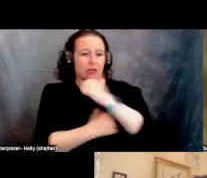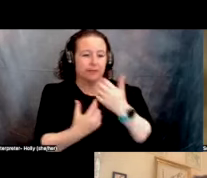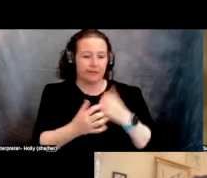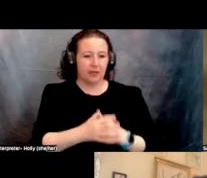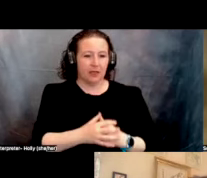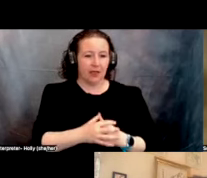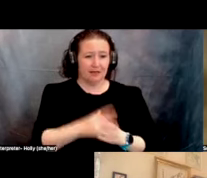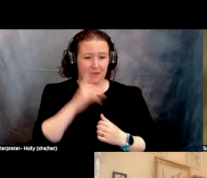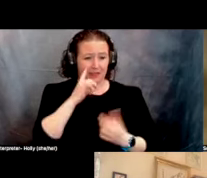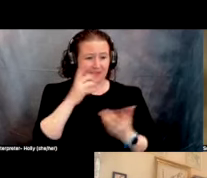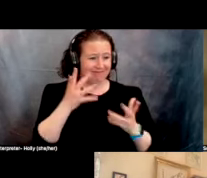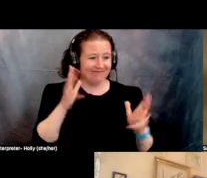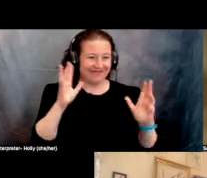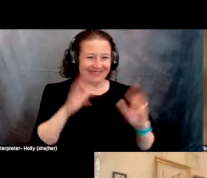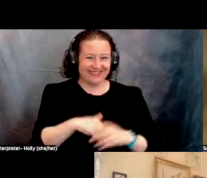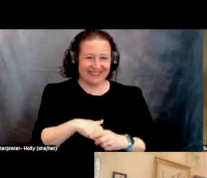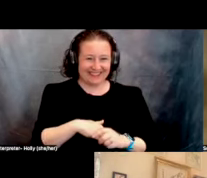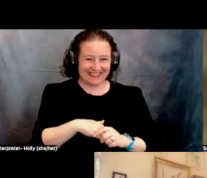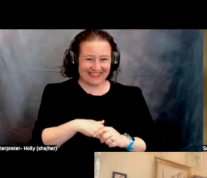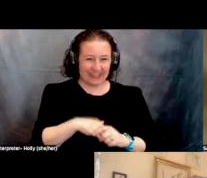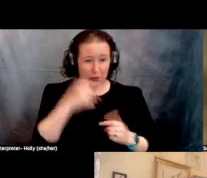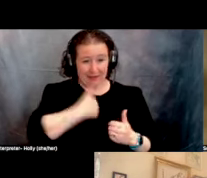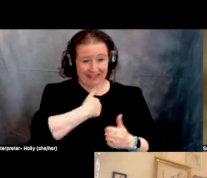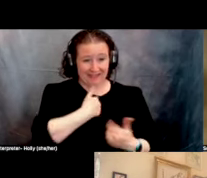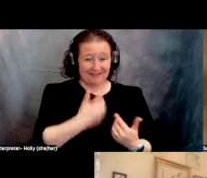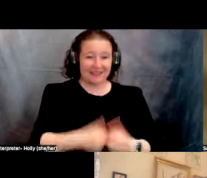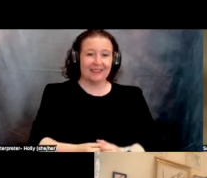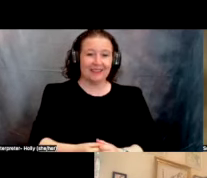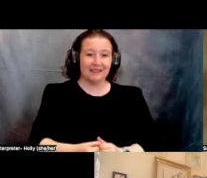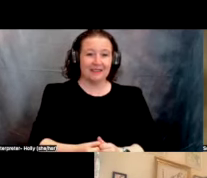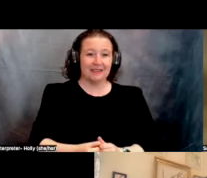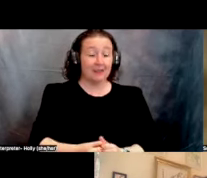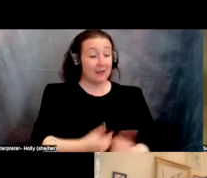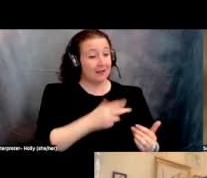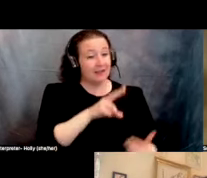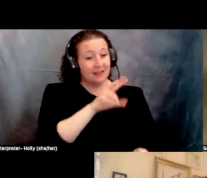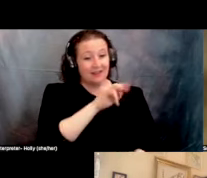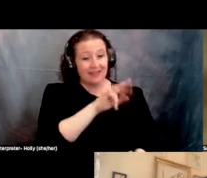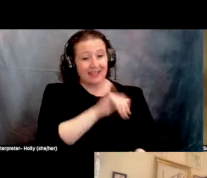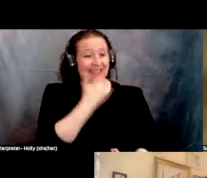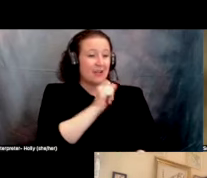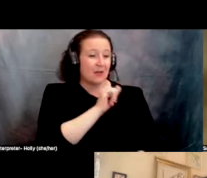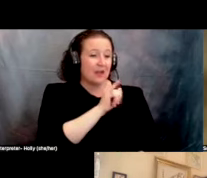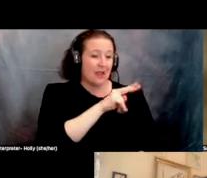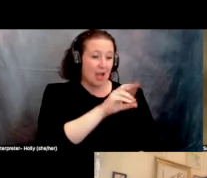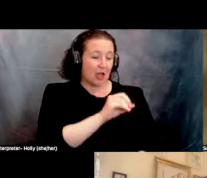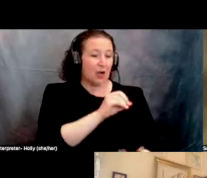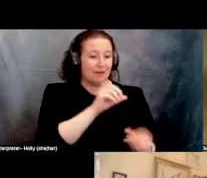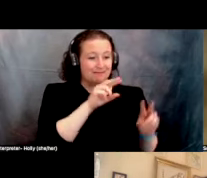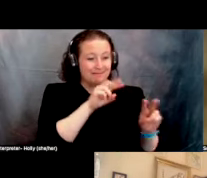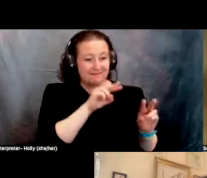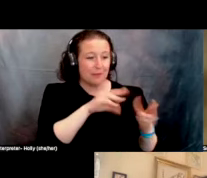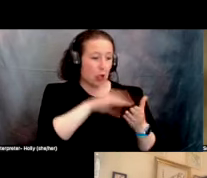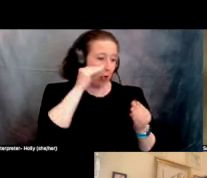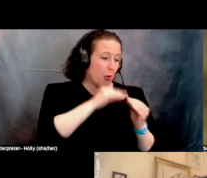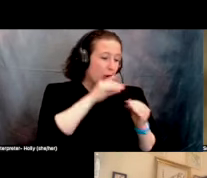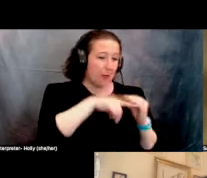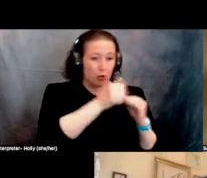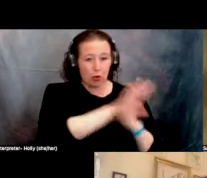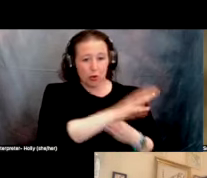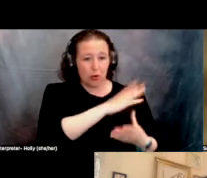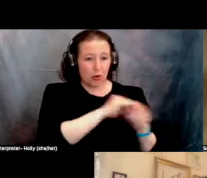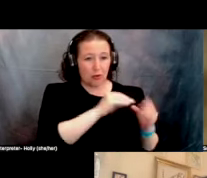think that's it for myself. Well, thank you, Ayano. And we're looking forward to learning more about you and your story as